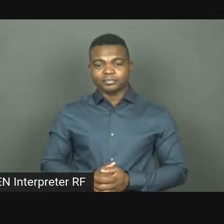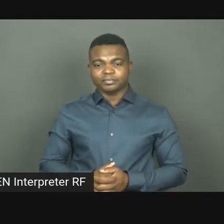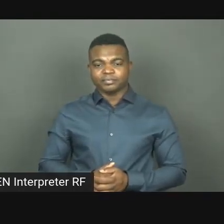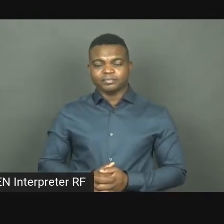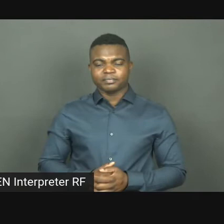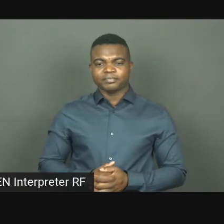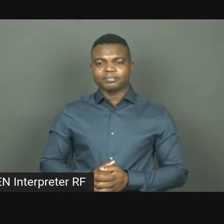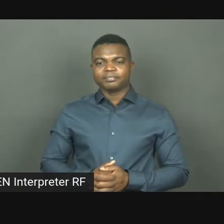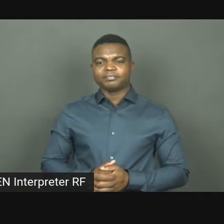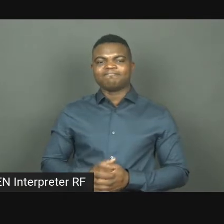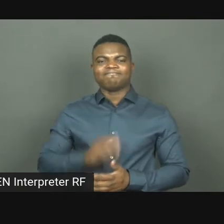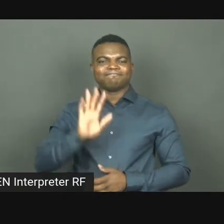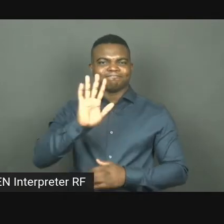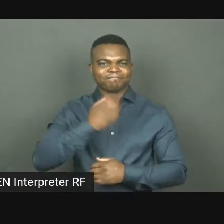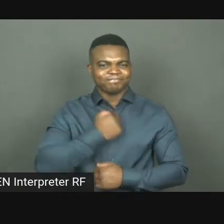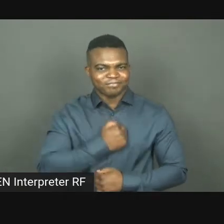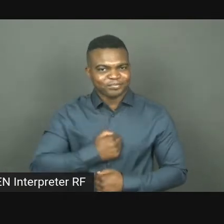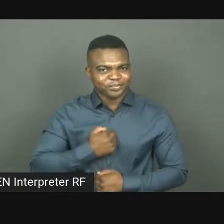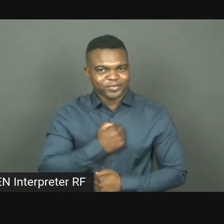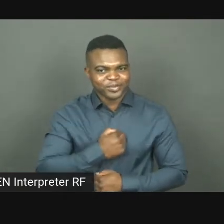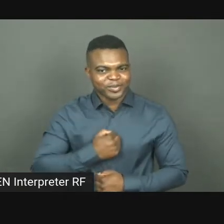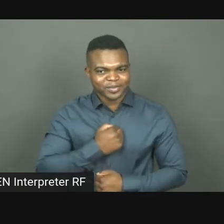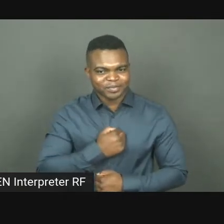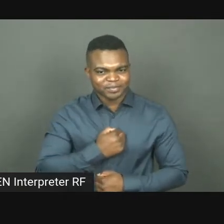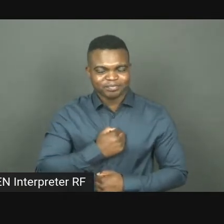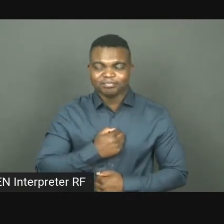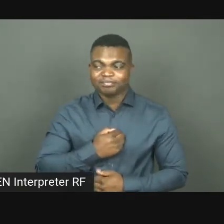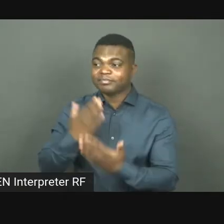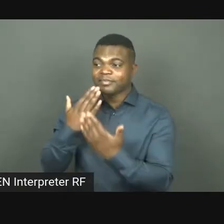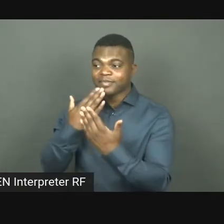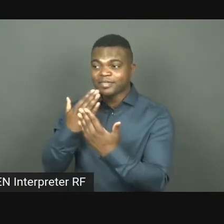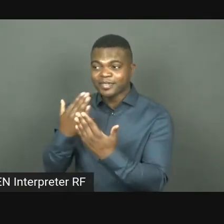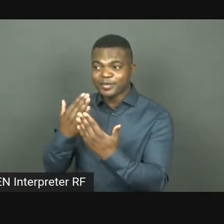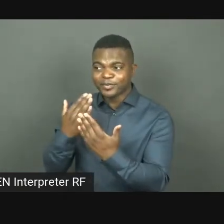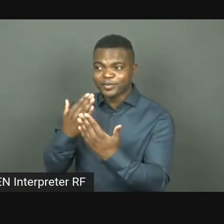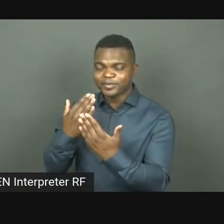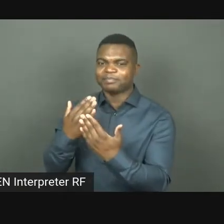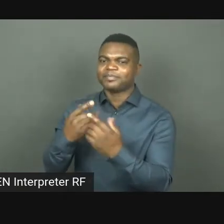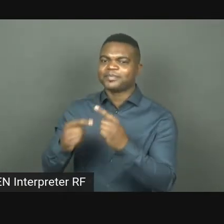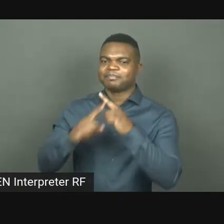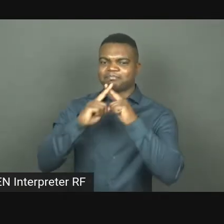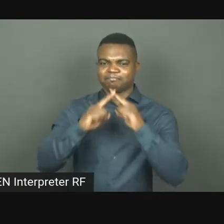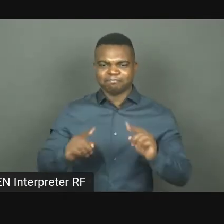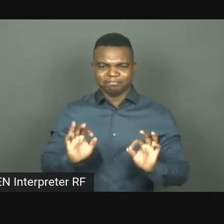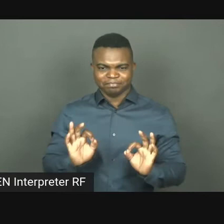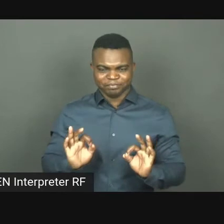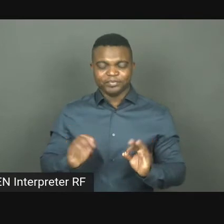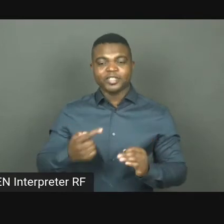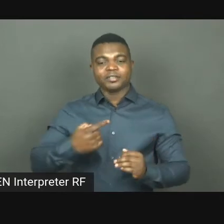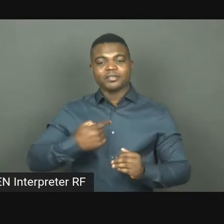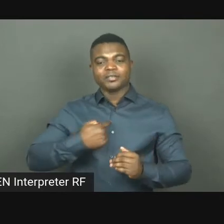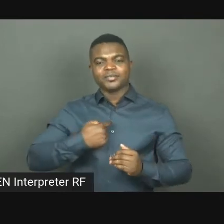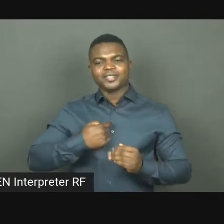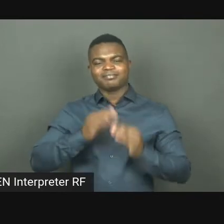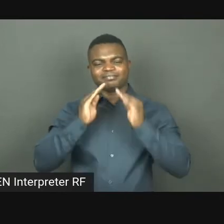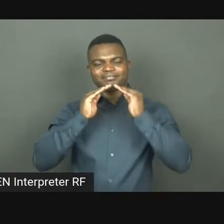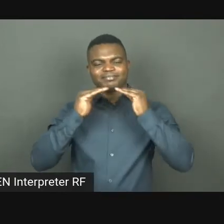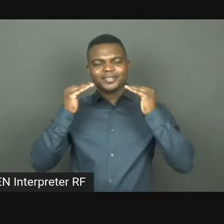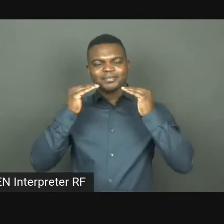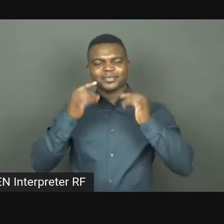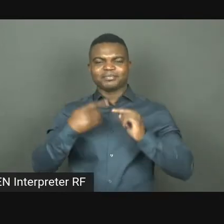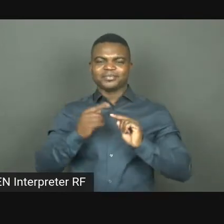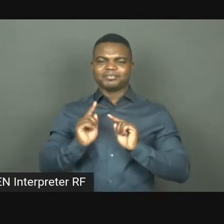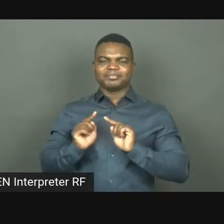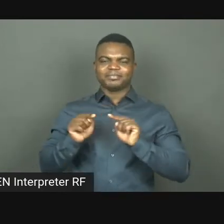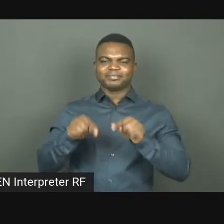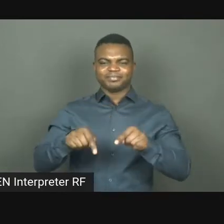2019. TPO Uganda has been undergoing independent verification against CHS since 2018. So I'm well